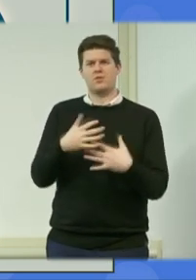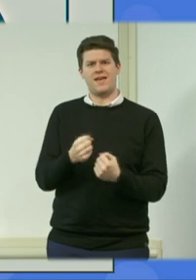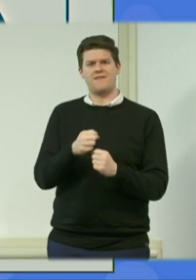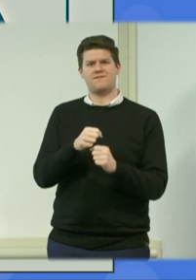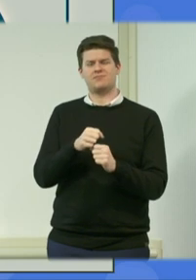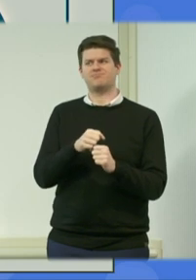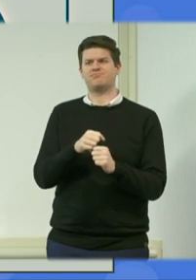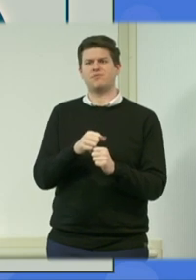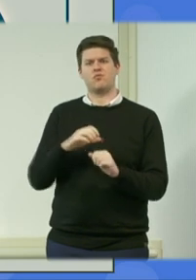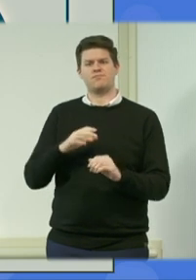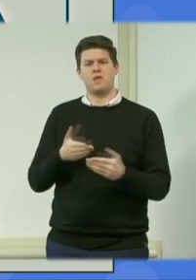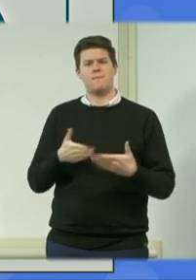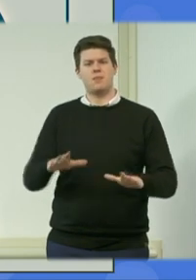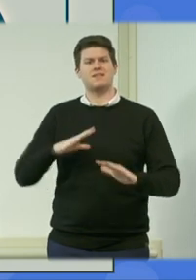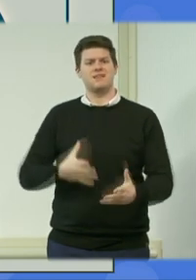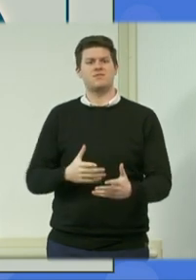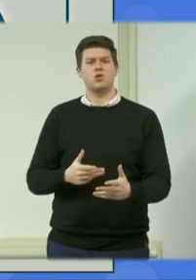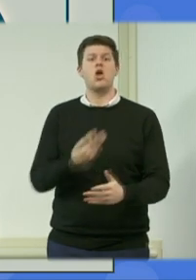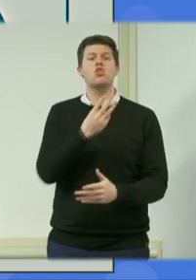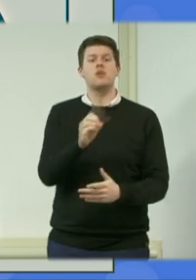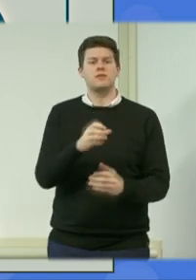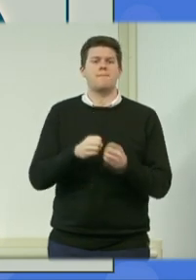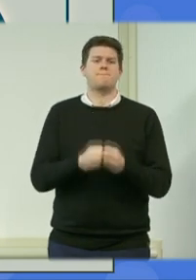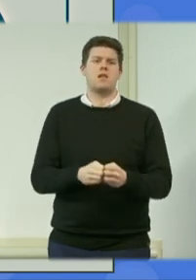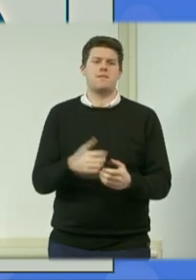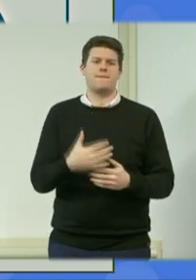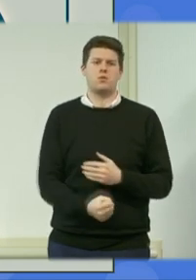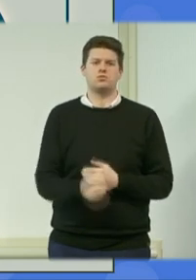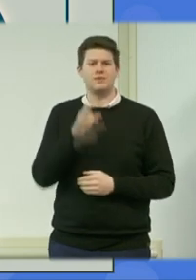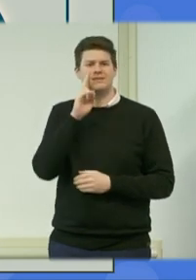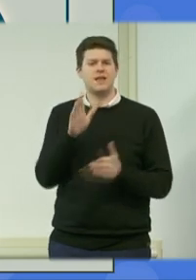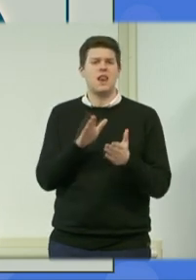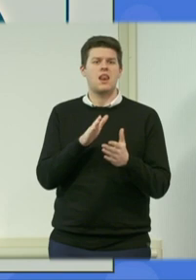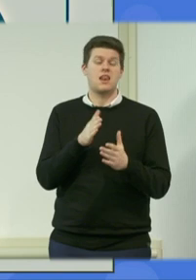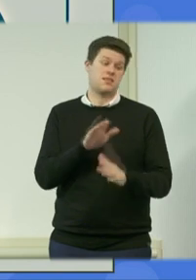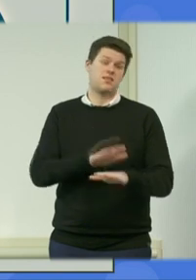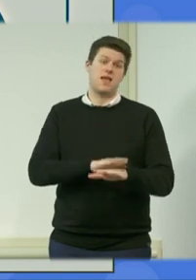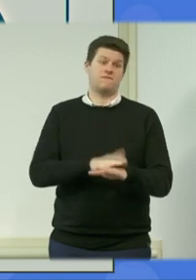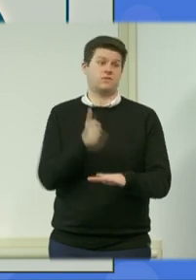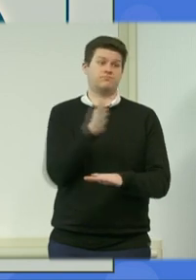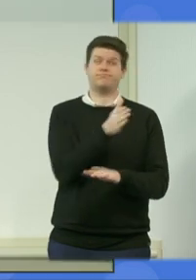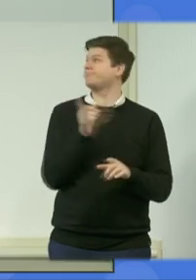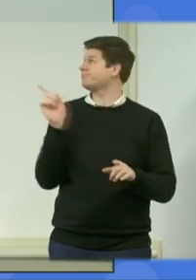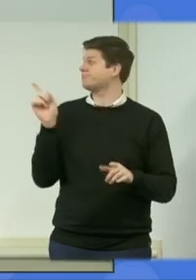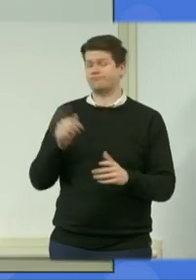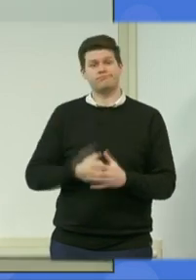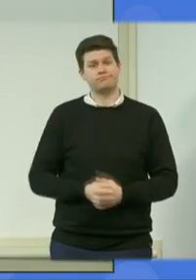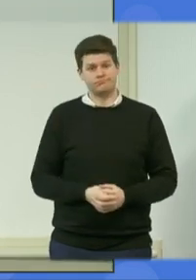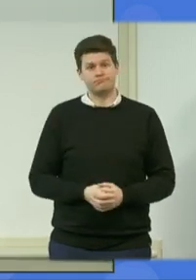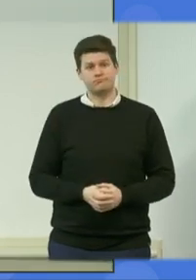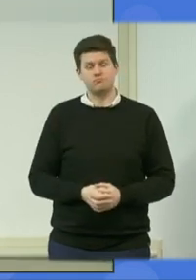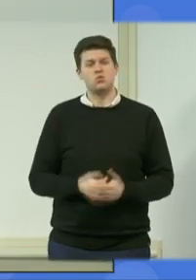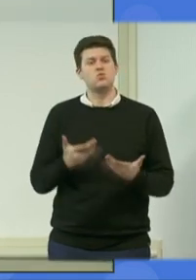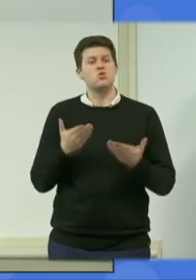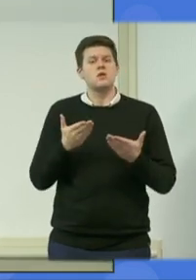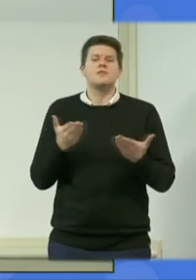on public services is that £30 billion there you see on the left-hand side. And I've just given you, in broad terms,